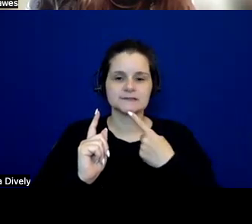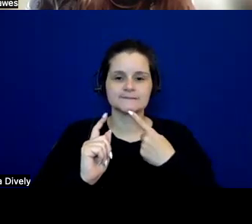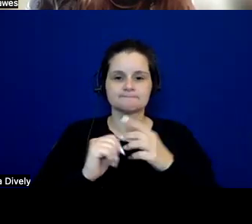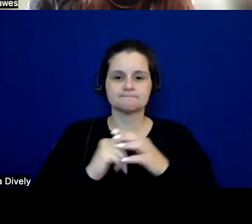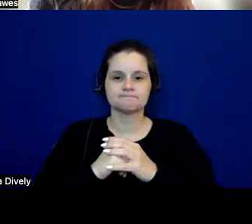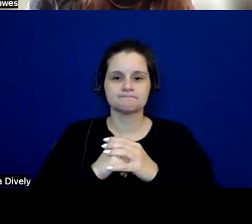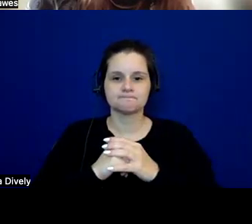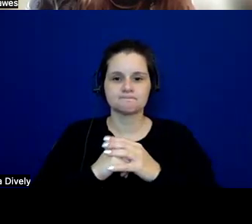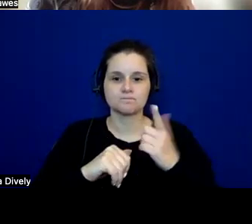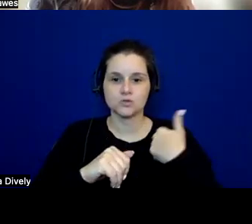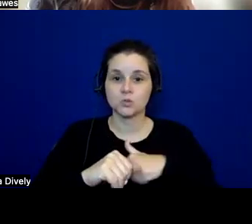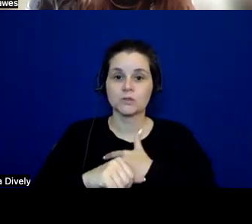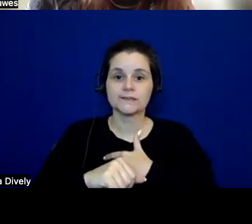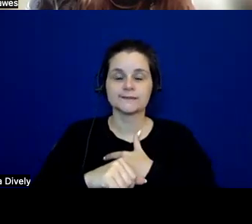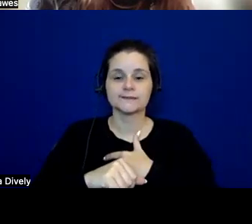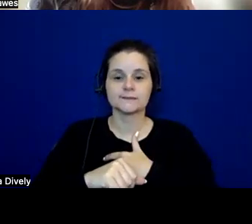we just go